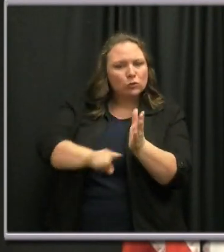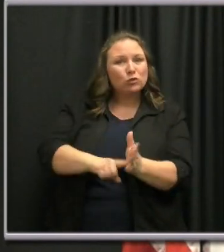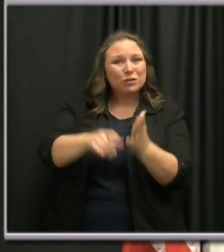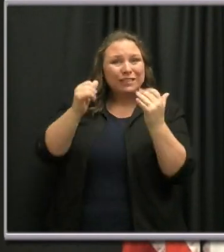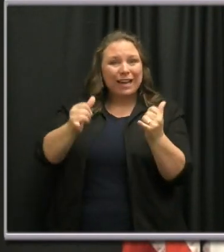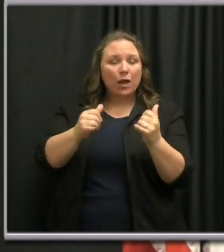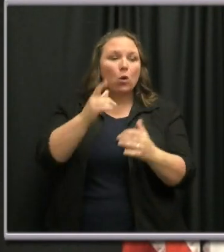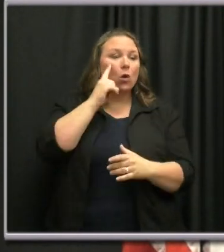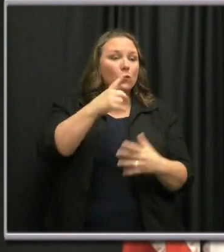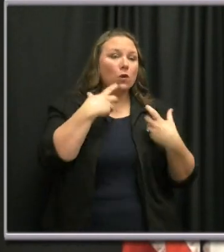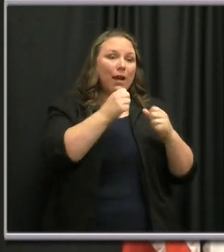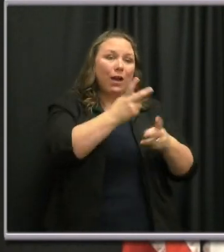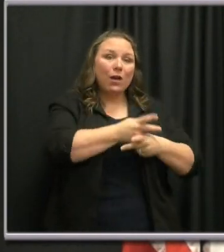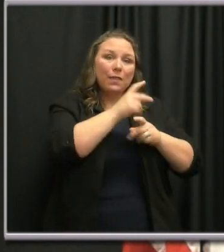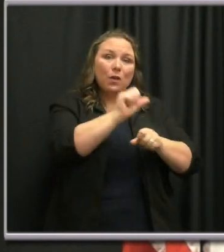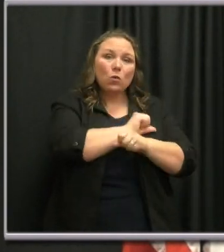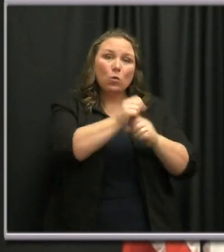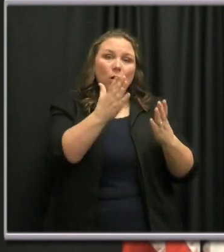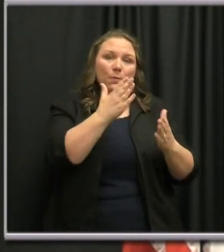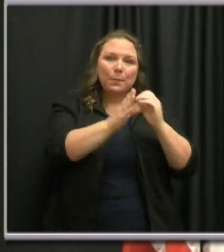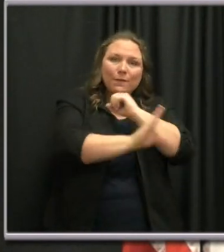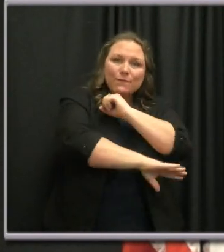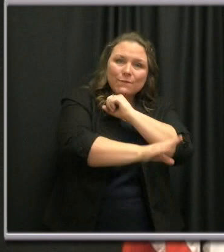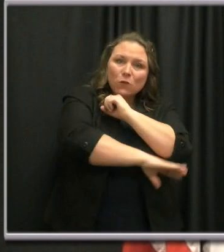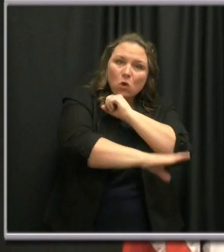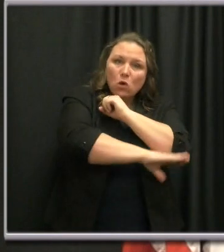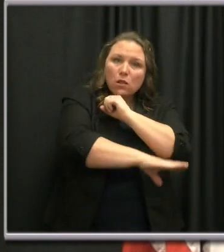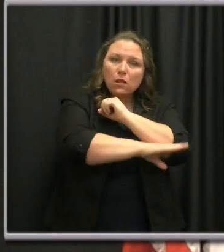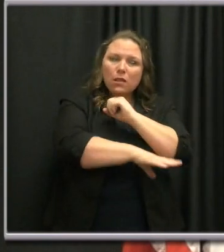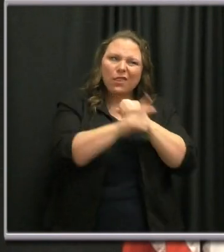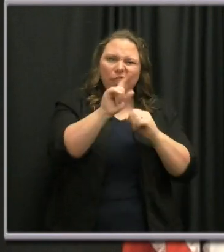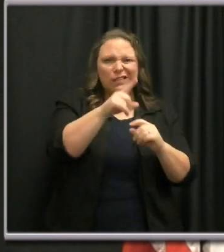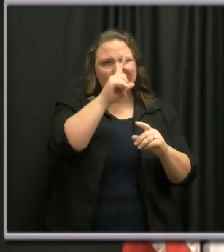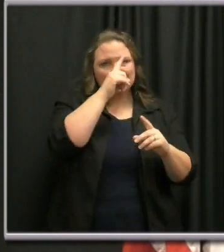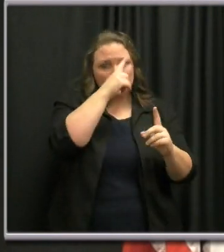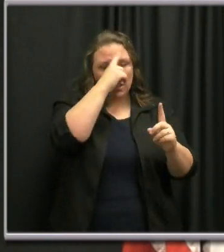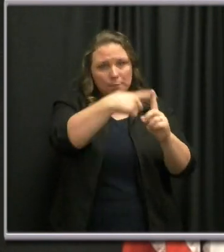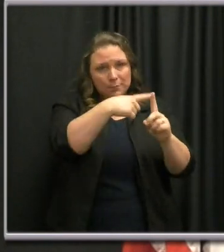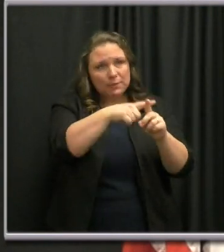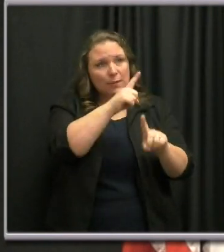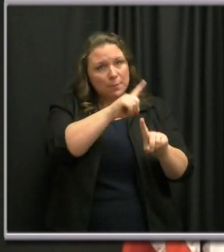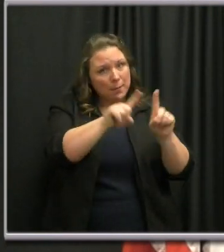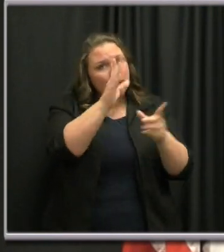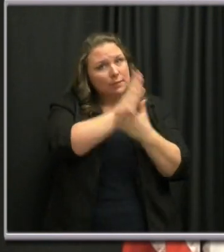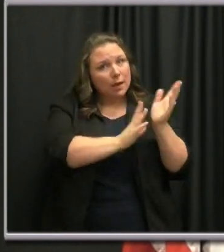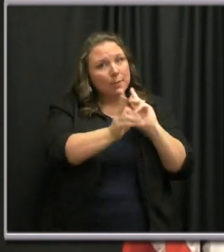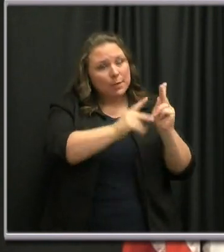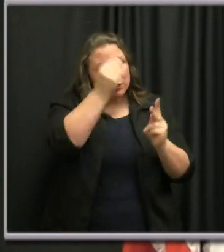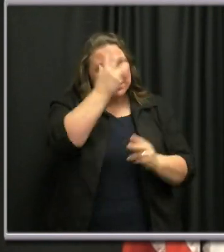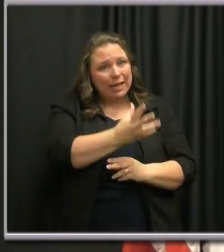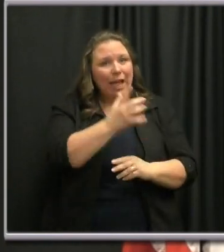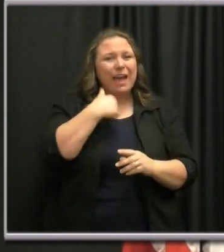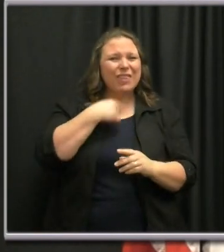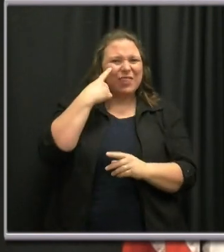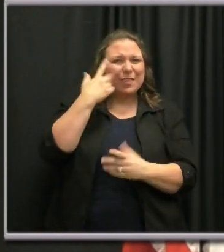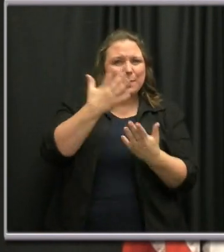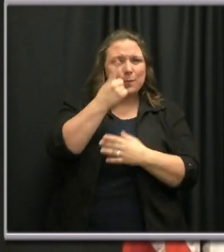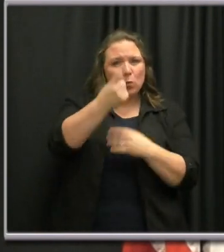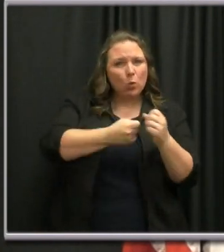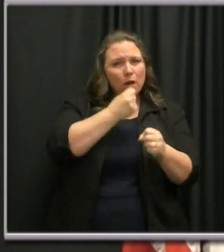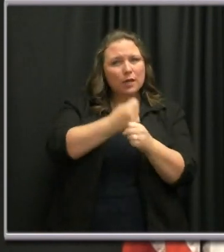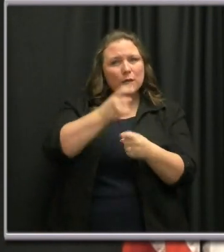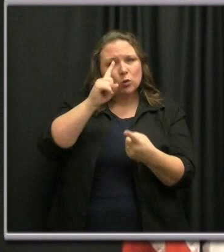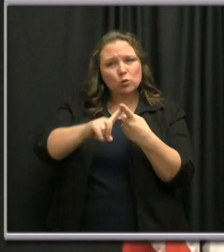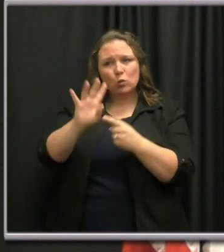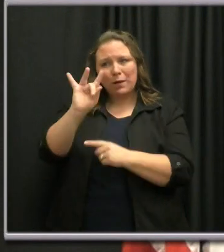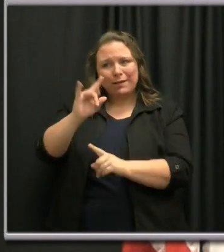for healthcare workers, maybe as early as the fall. I think that's optimistic, but there's some really smart people I've heard that from. But I think a year to 18 months is probably